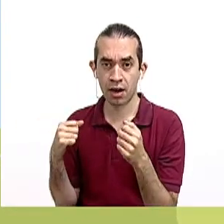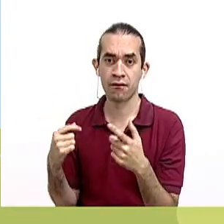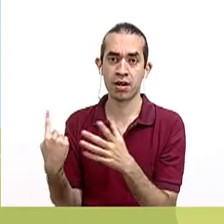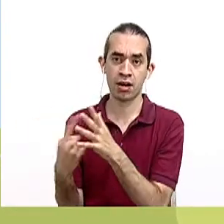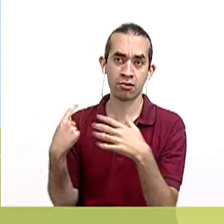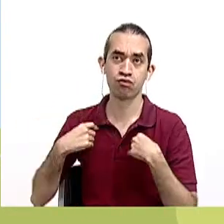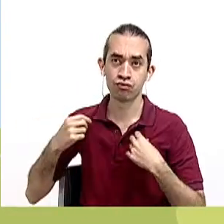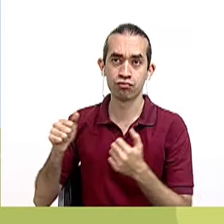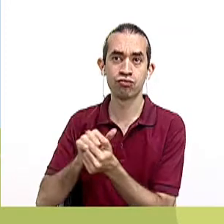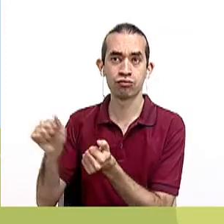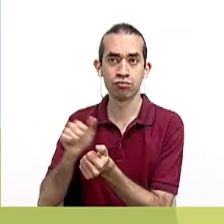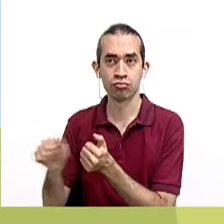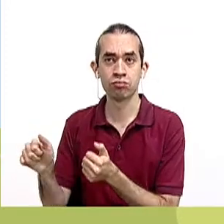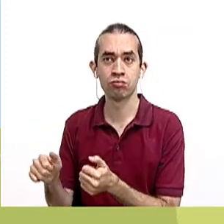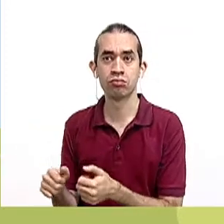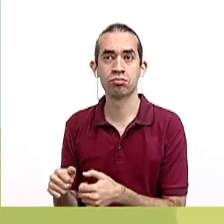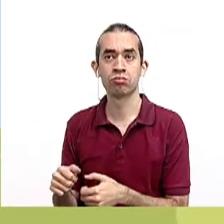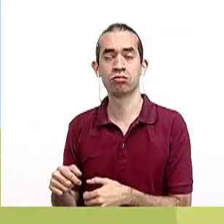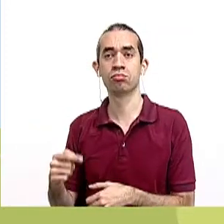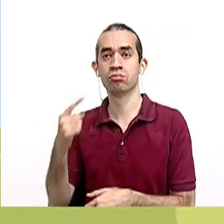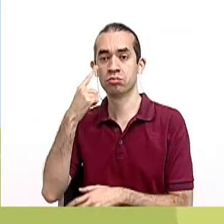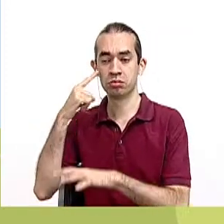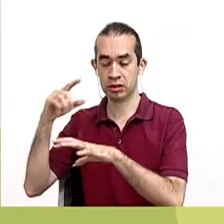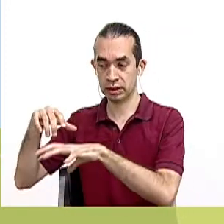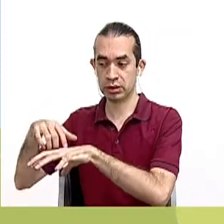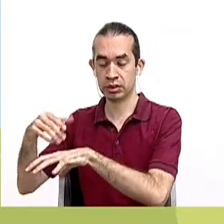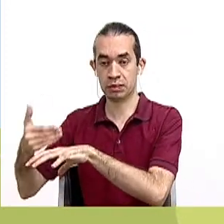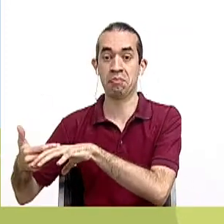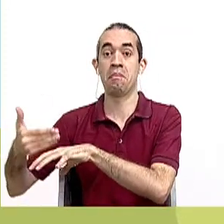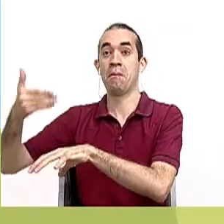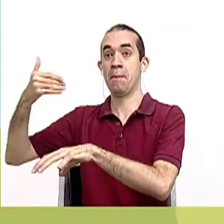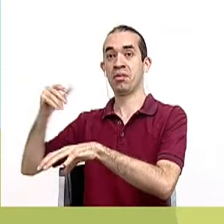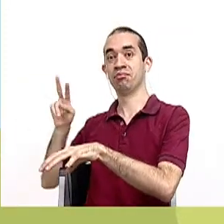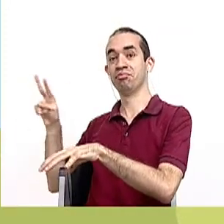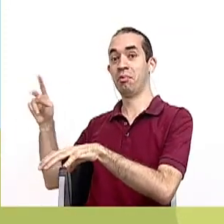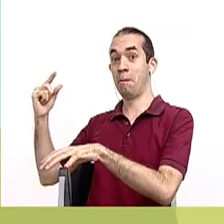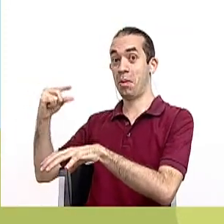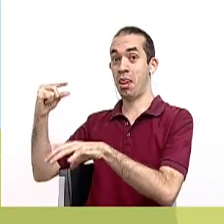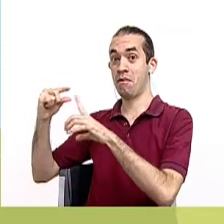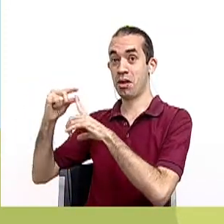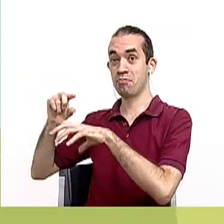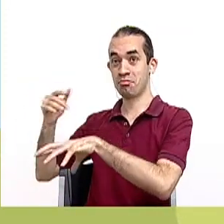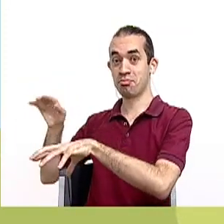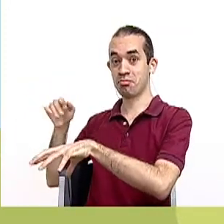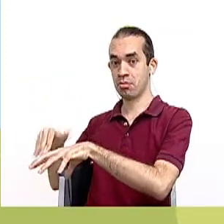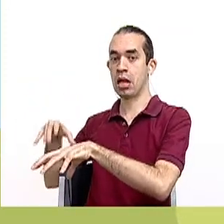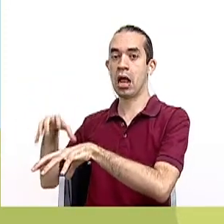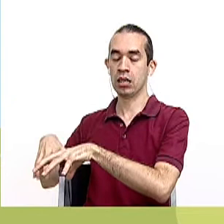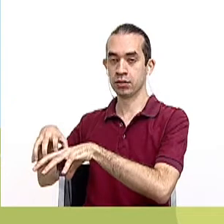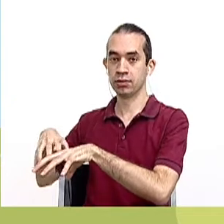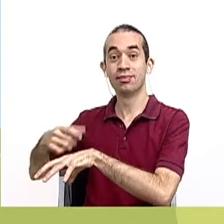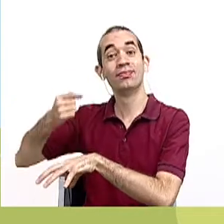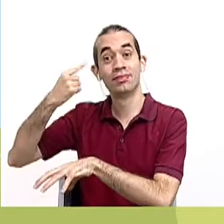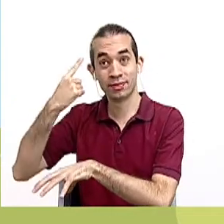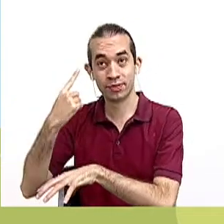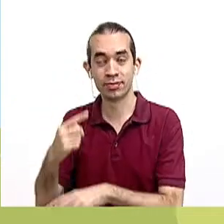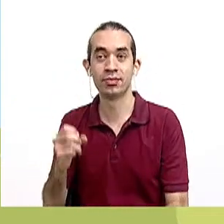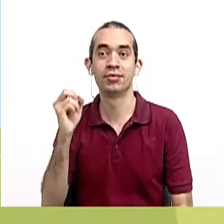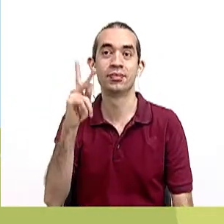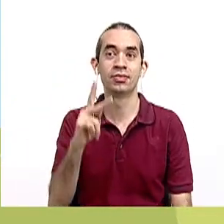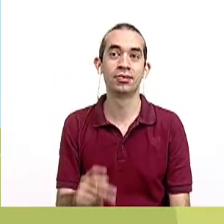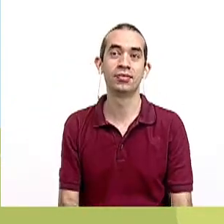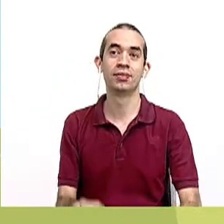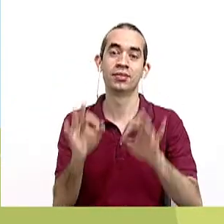the appliance store here, and behind we have the convenience store. You got it?